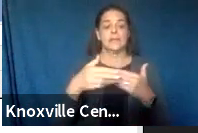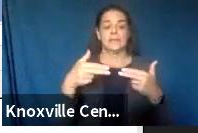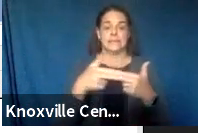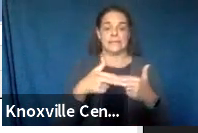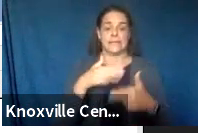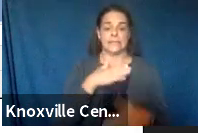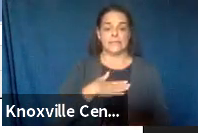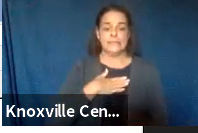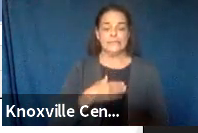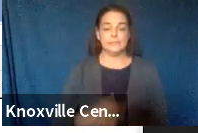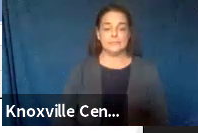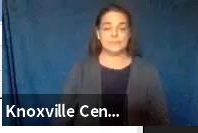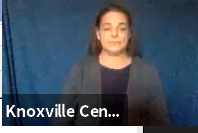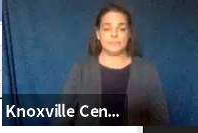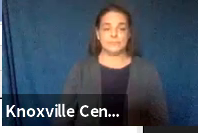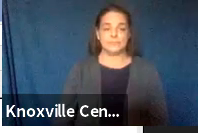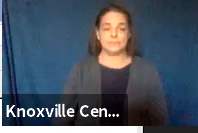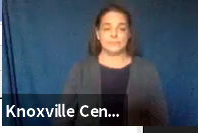please.